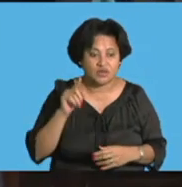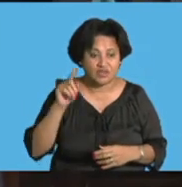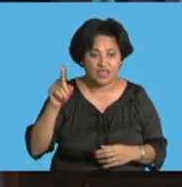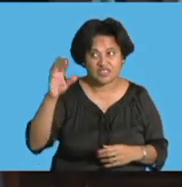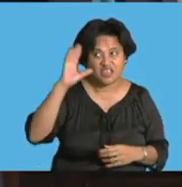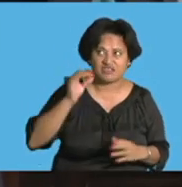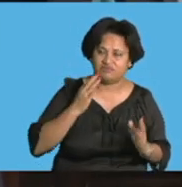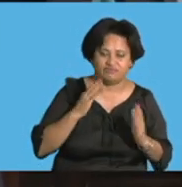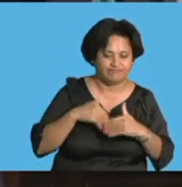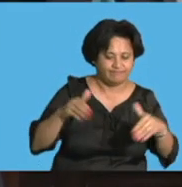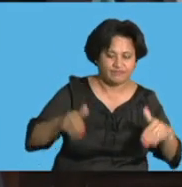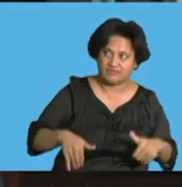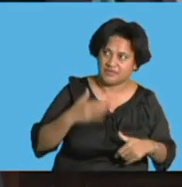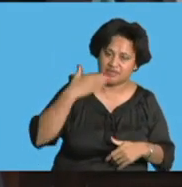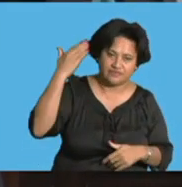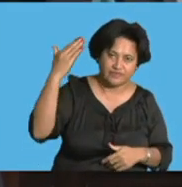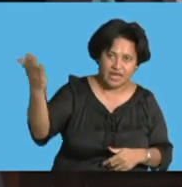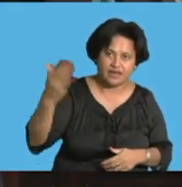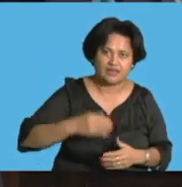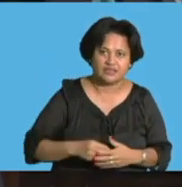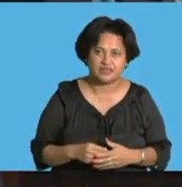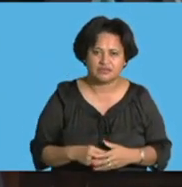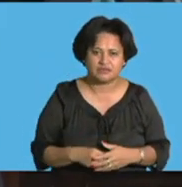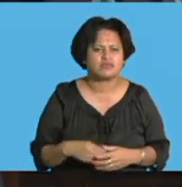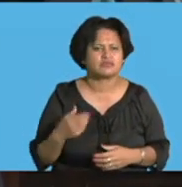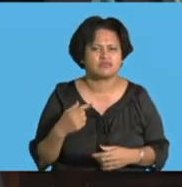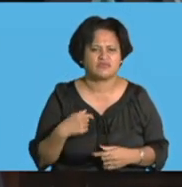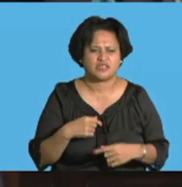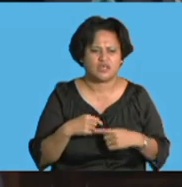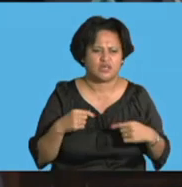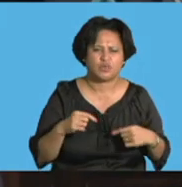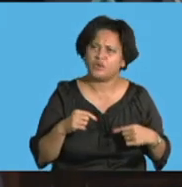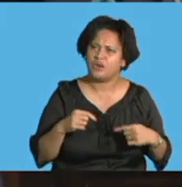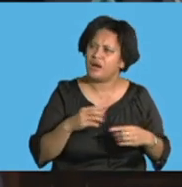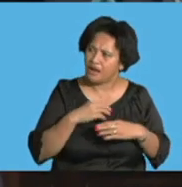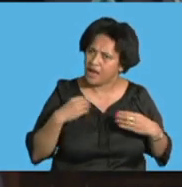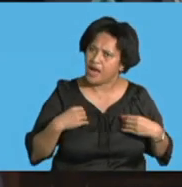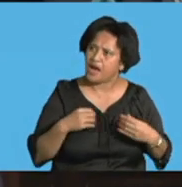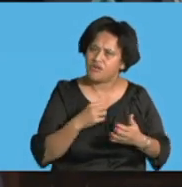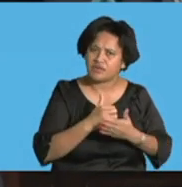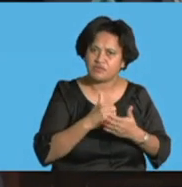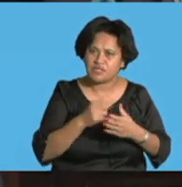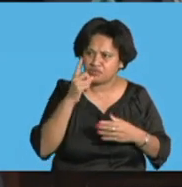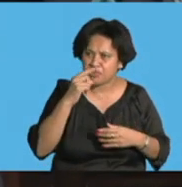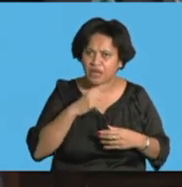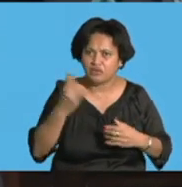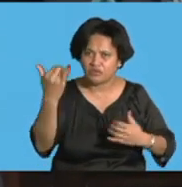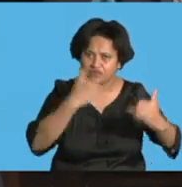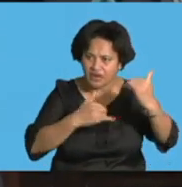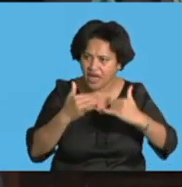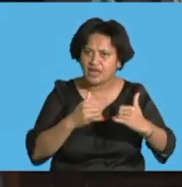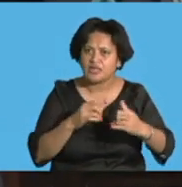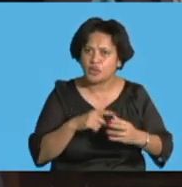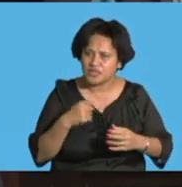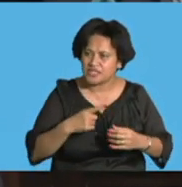not touch. We will not even go near it. And why should we? Because our numbers are going up. Despite ECAL, our